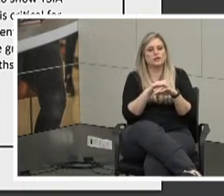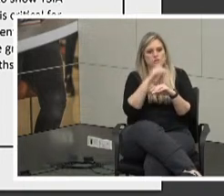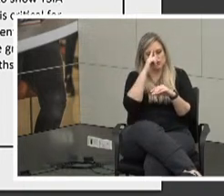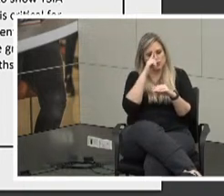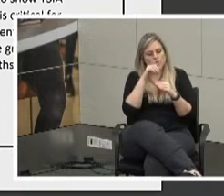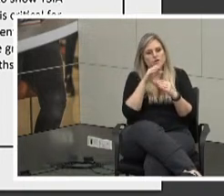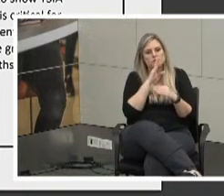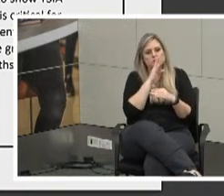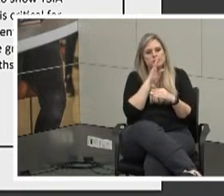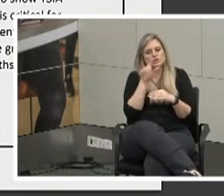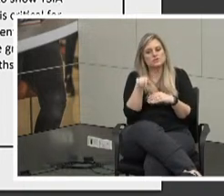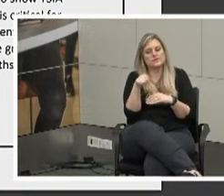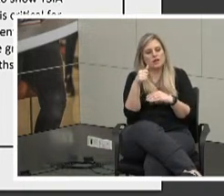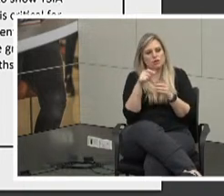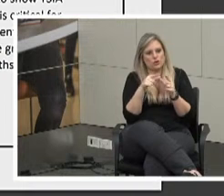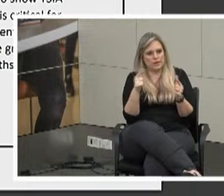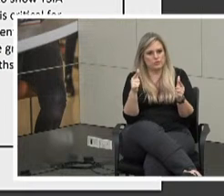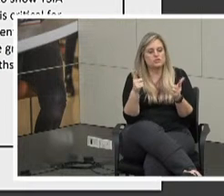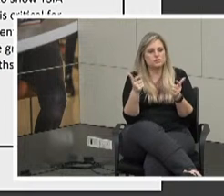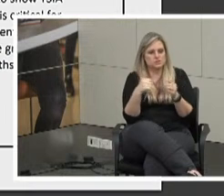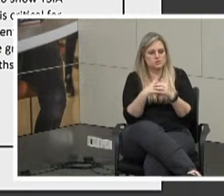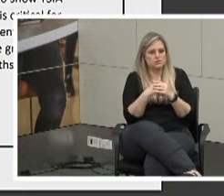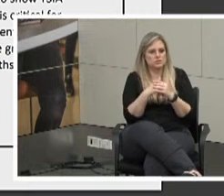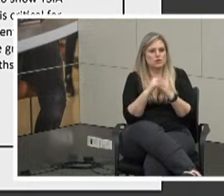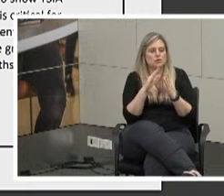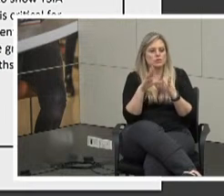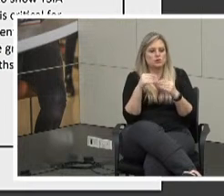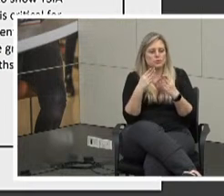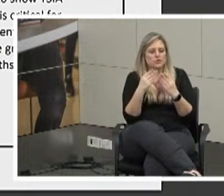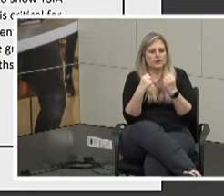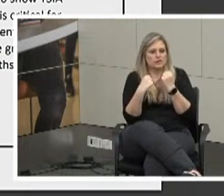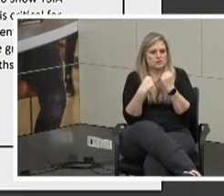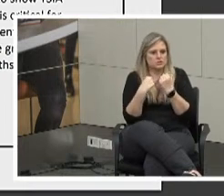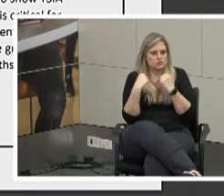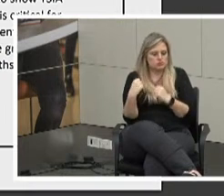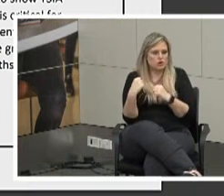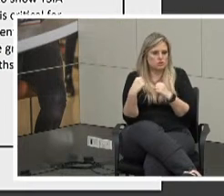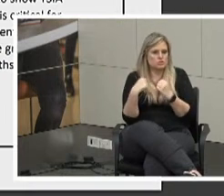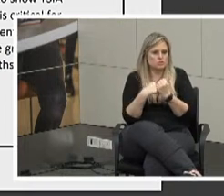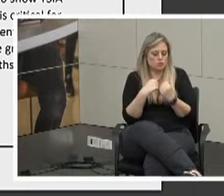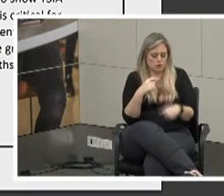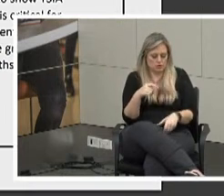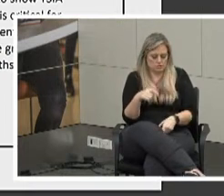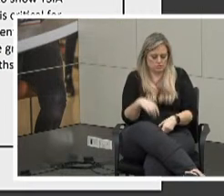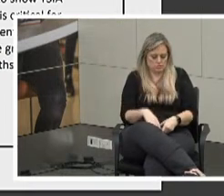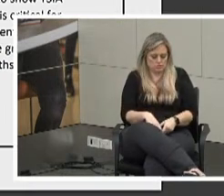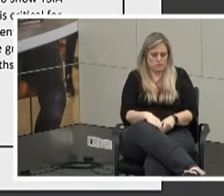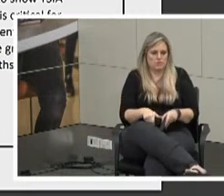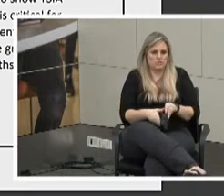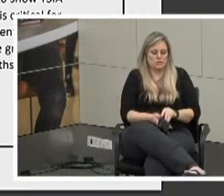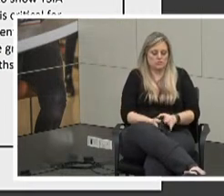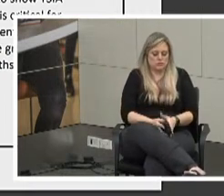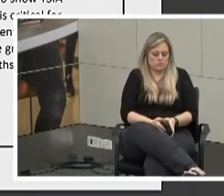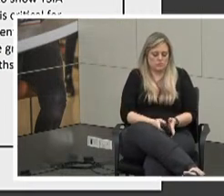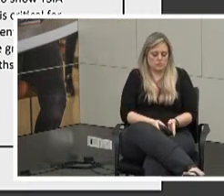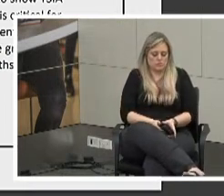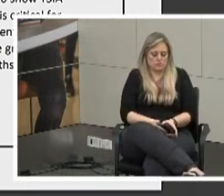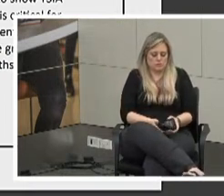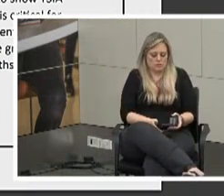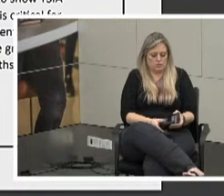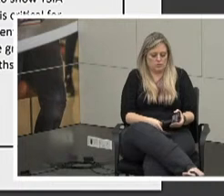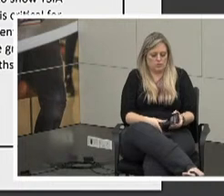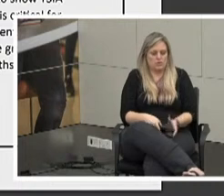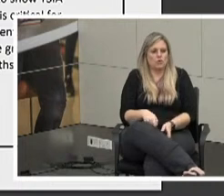support stronger resources for teachers teaching those courses which then should in turn continue to help support